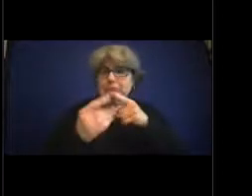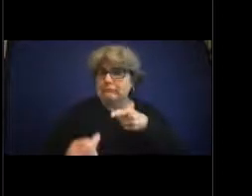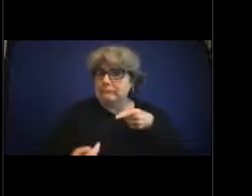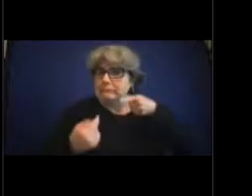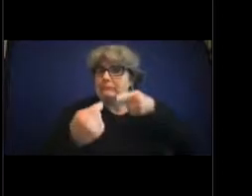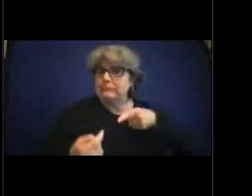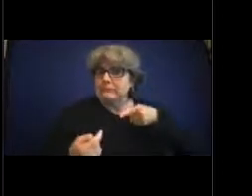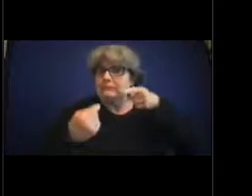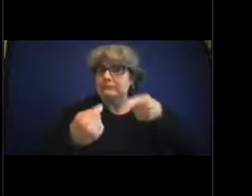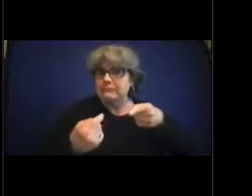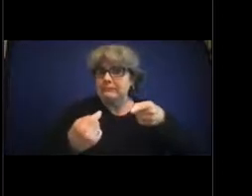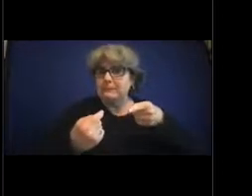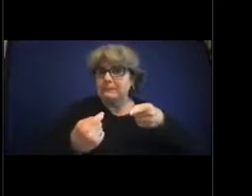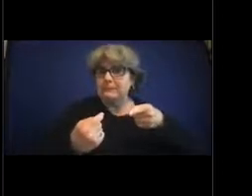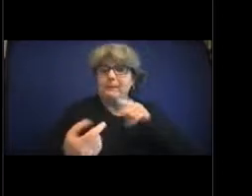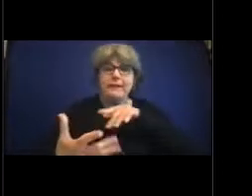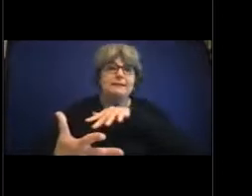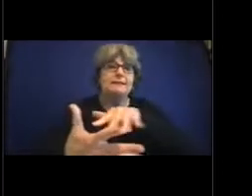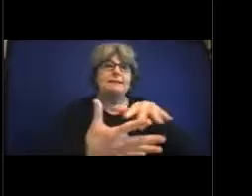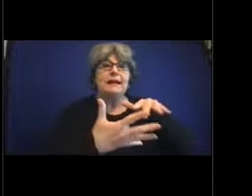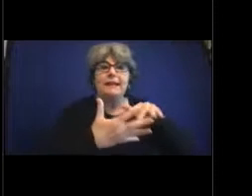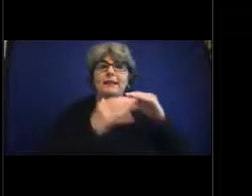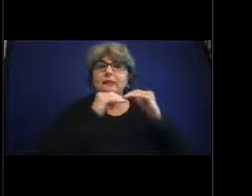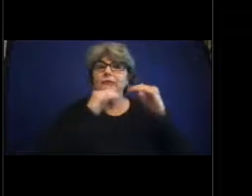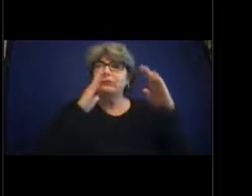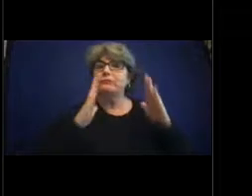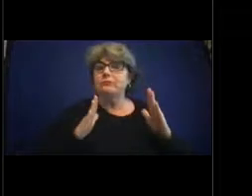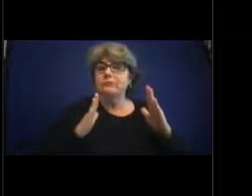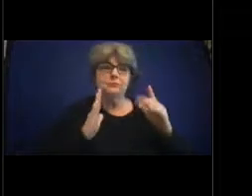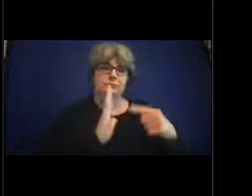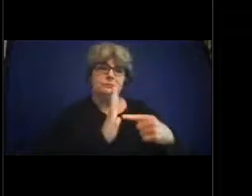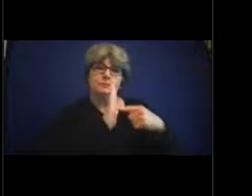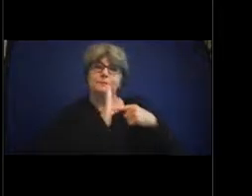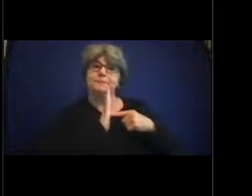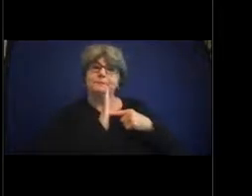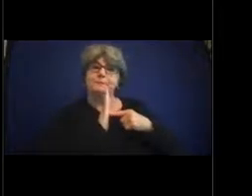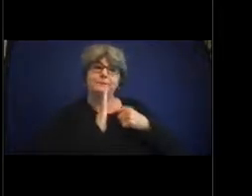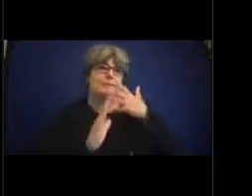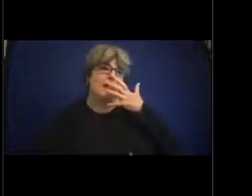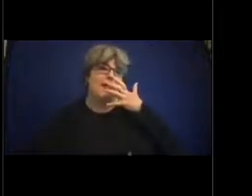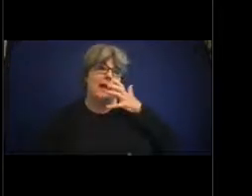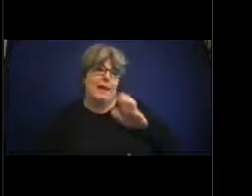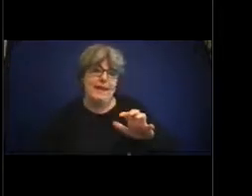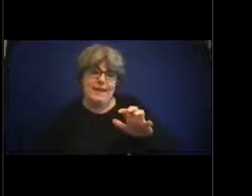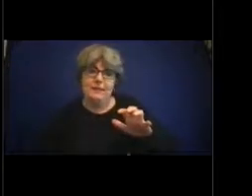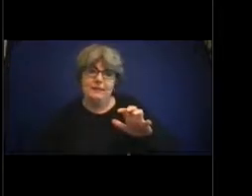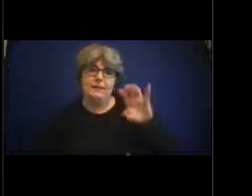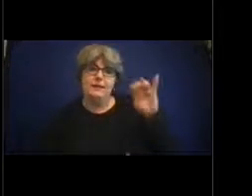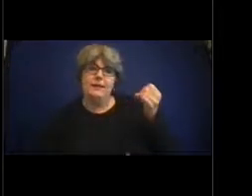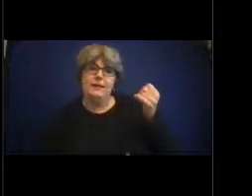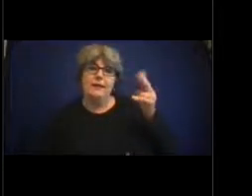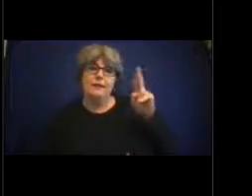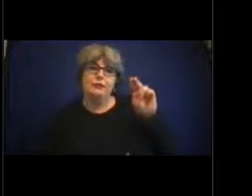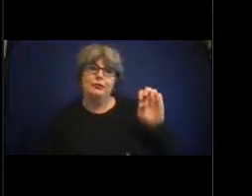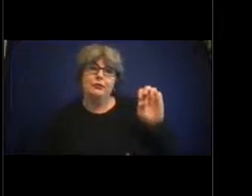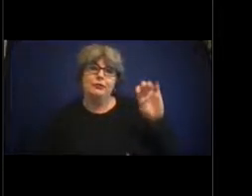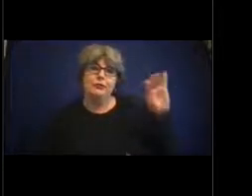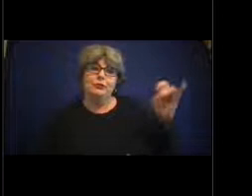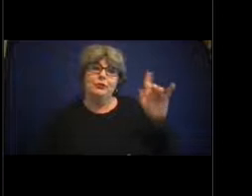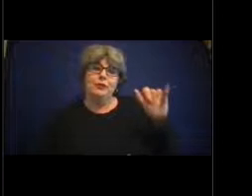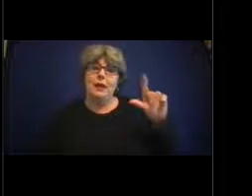badly. Studies from our colleagues have indicated that heat we observed in June and July of